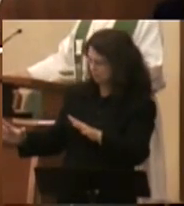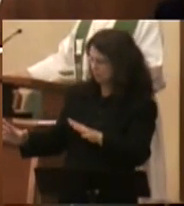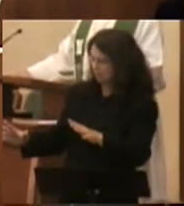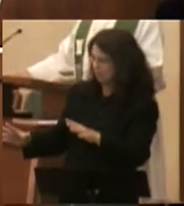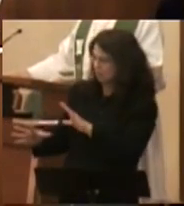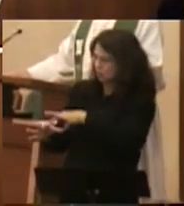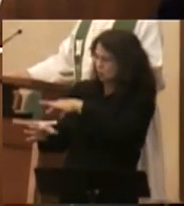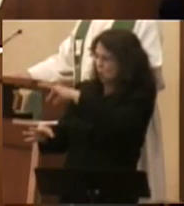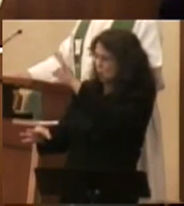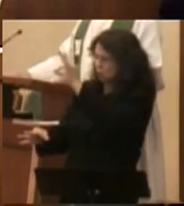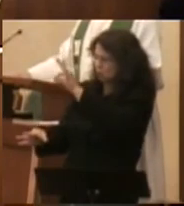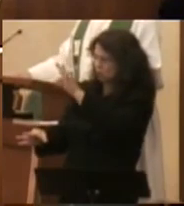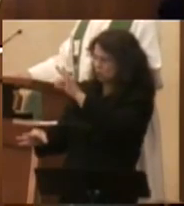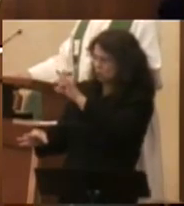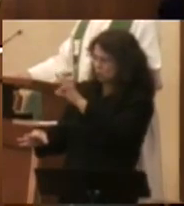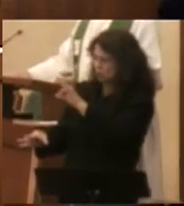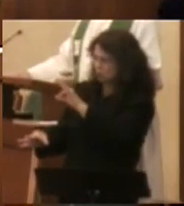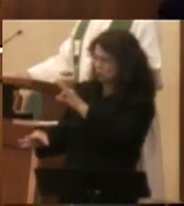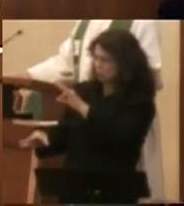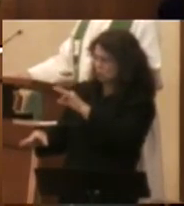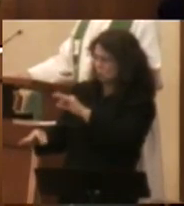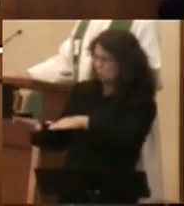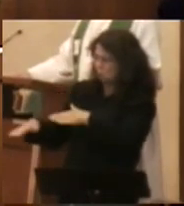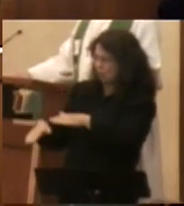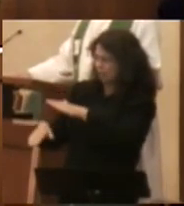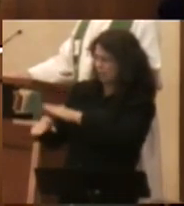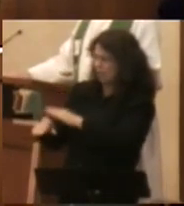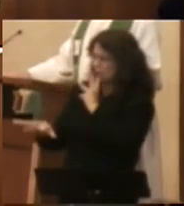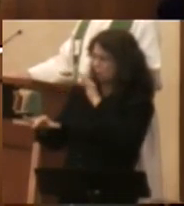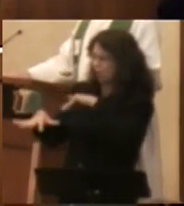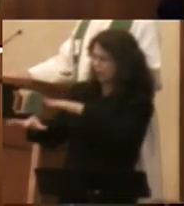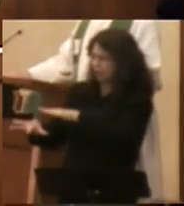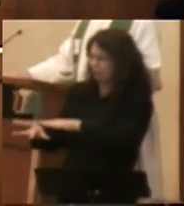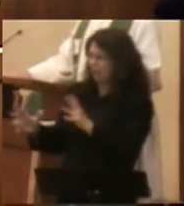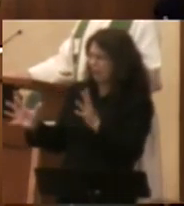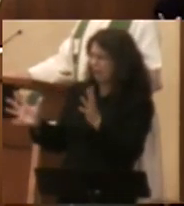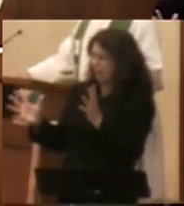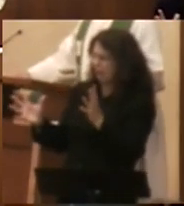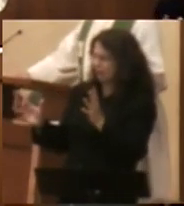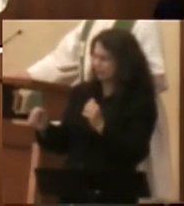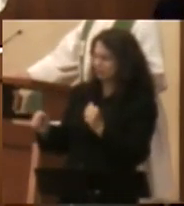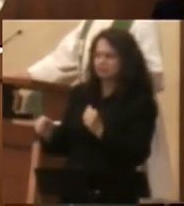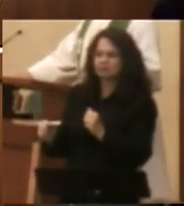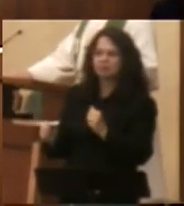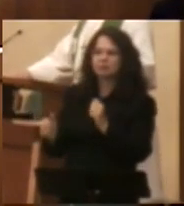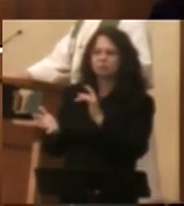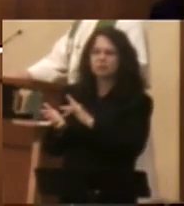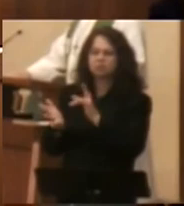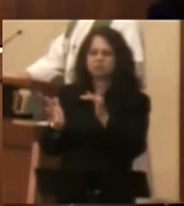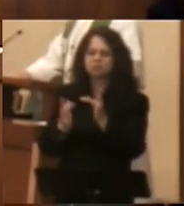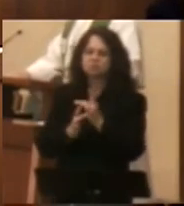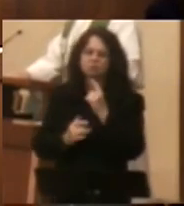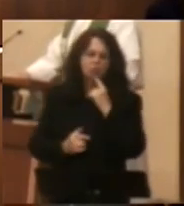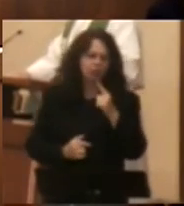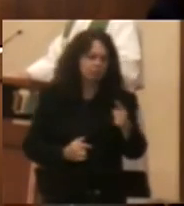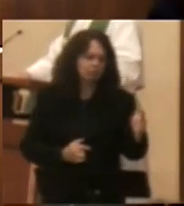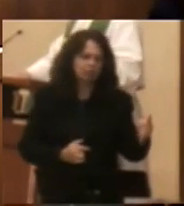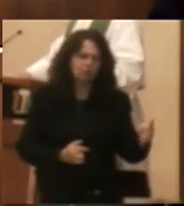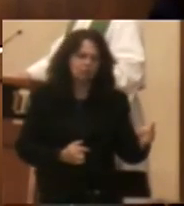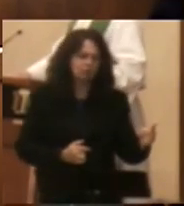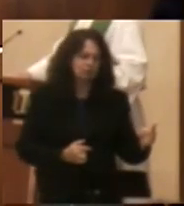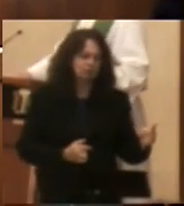a ghost!" And they cried out with fear. But Jesus immediately spoke to them and